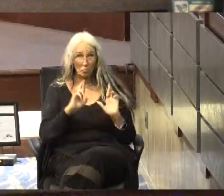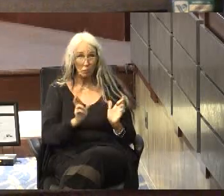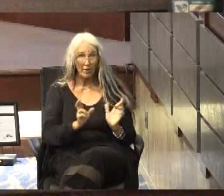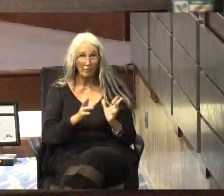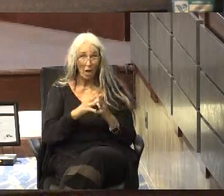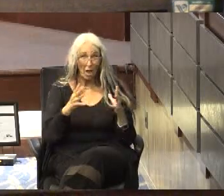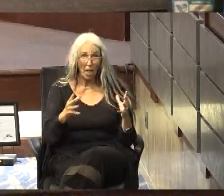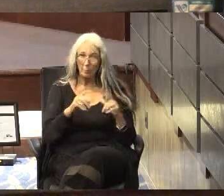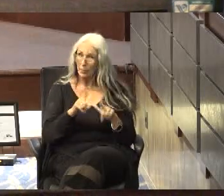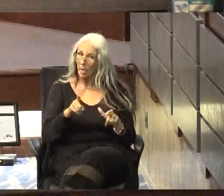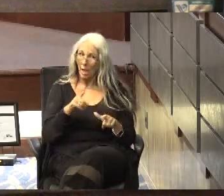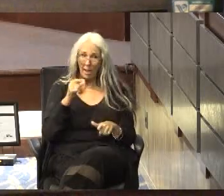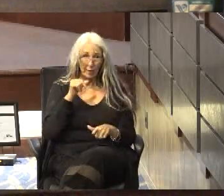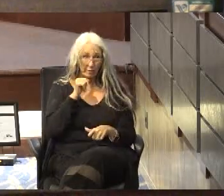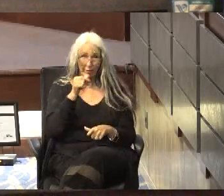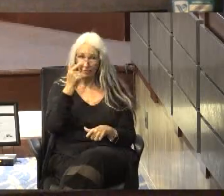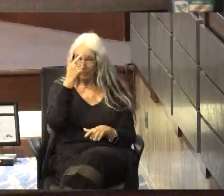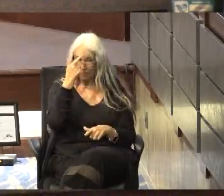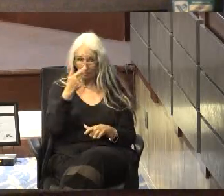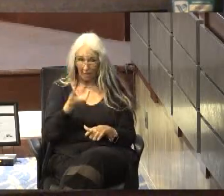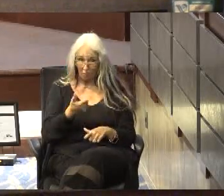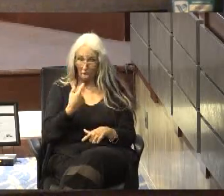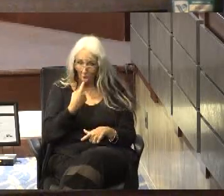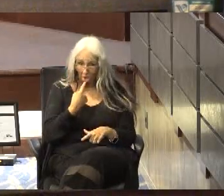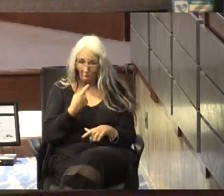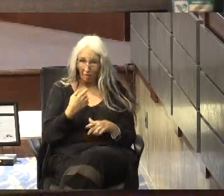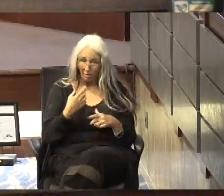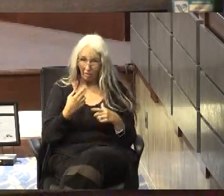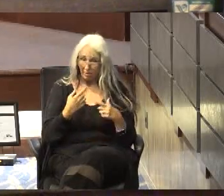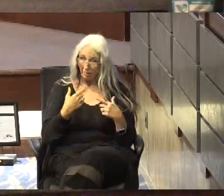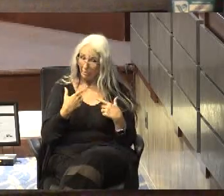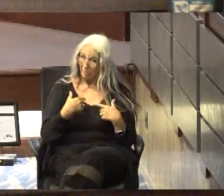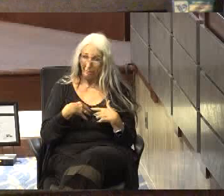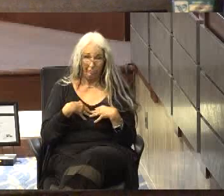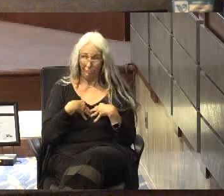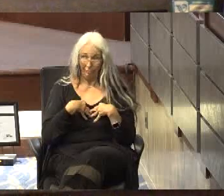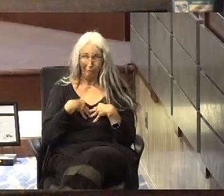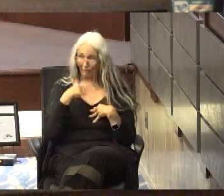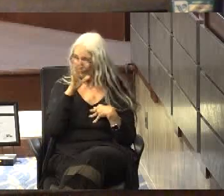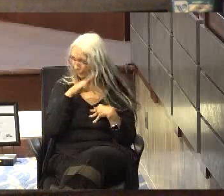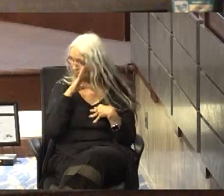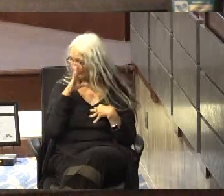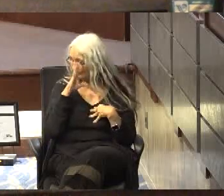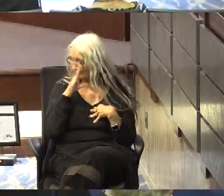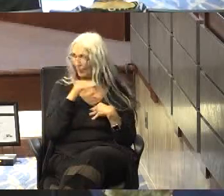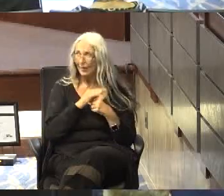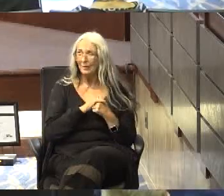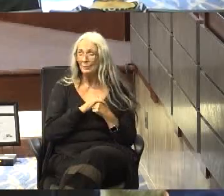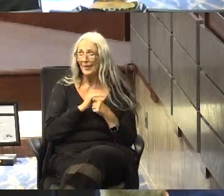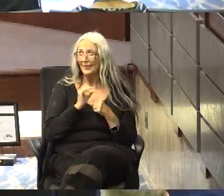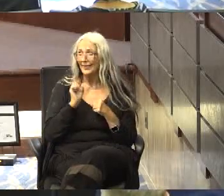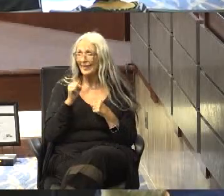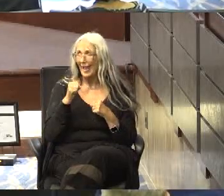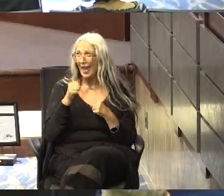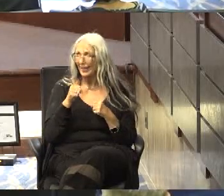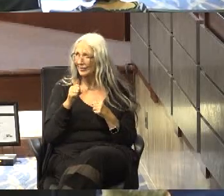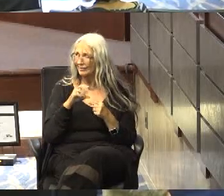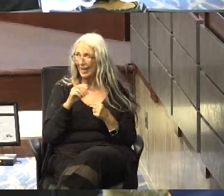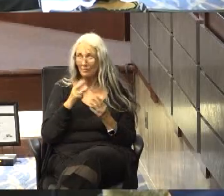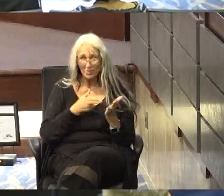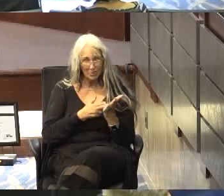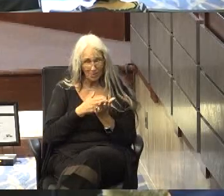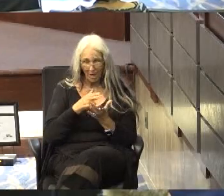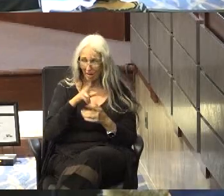ready for how much I didn't think these things were gross because it's her. Oh, just wait. I'm certain that'll change,